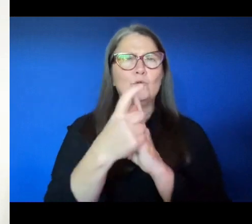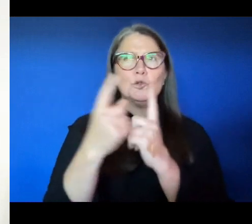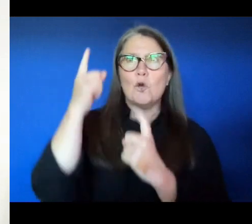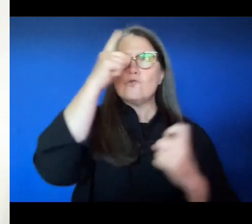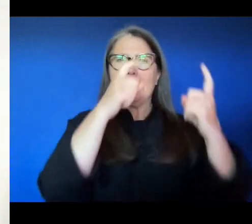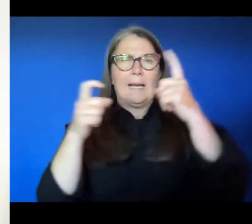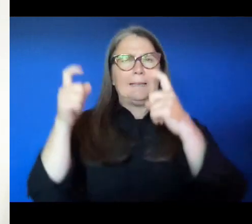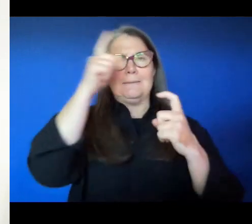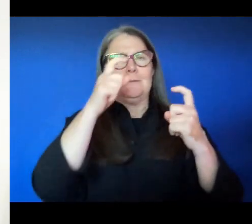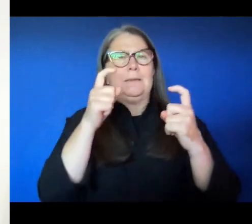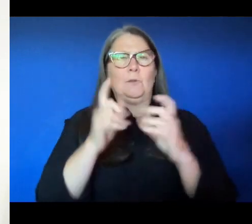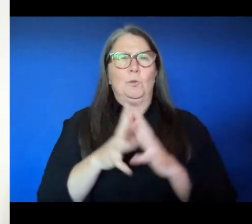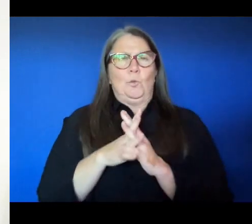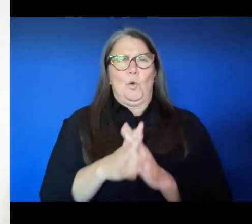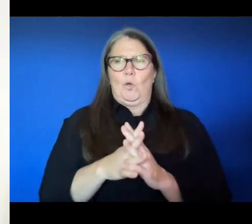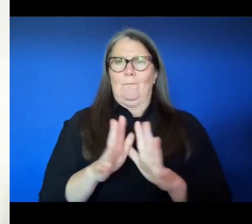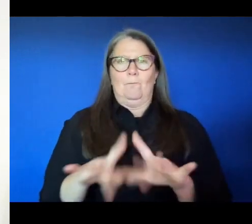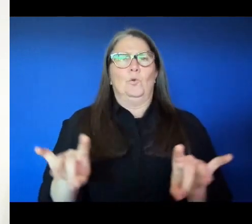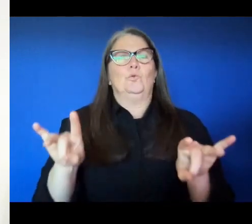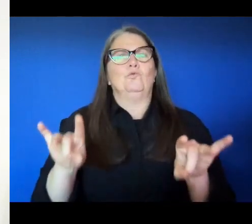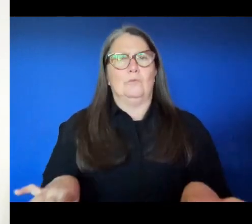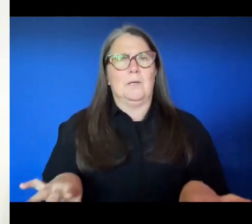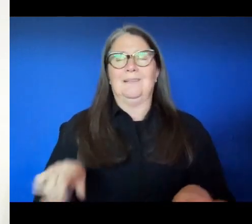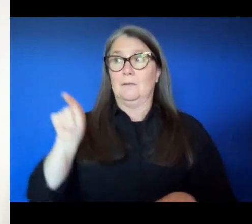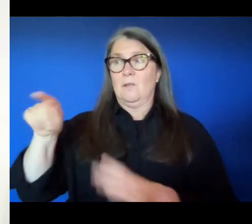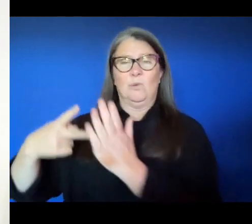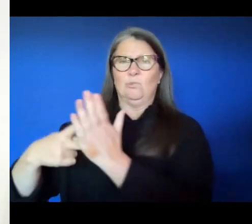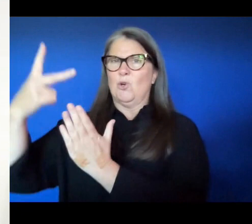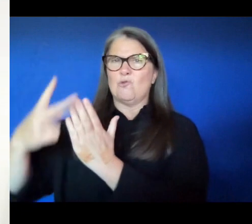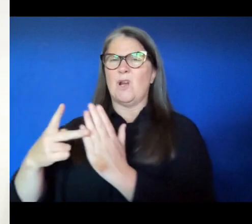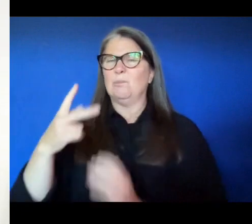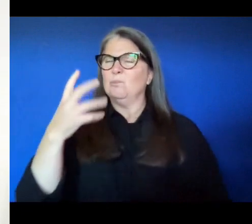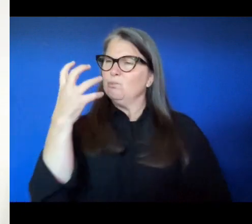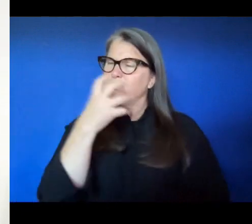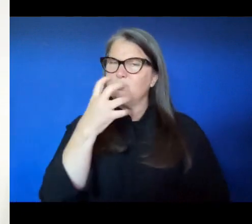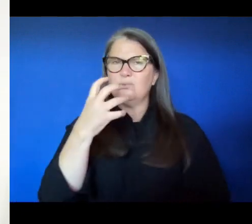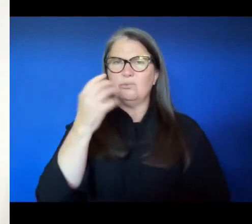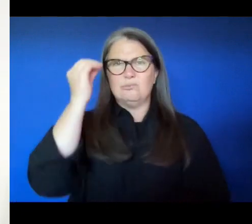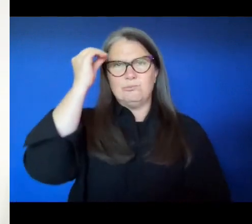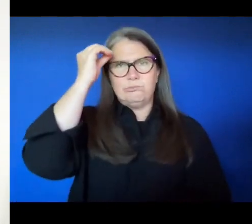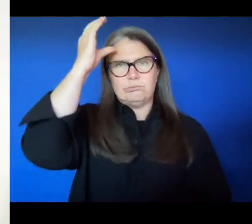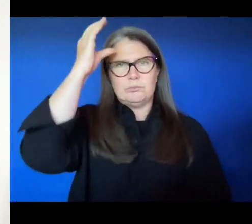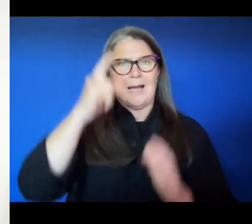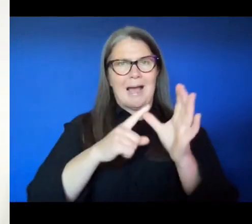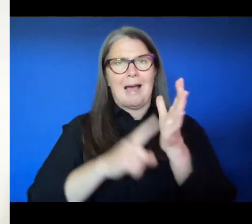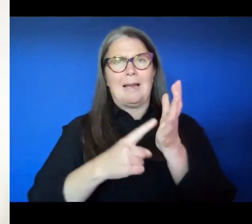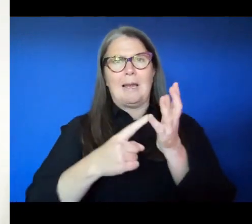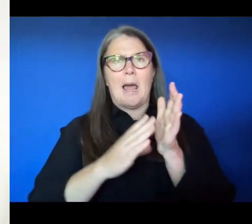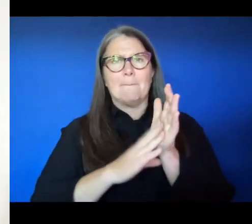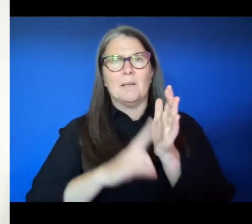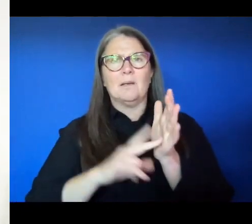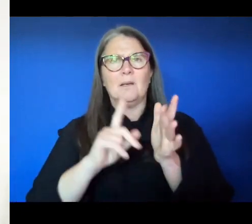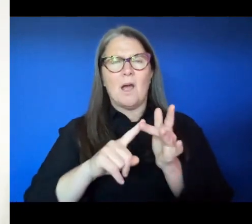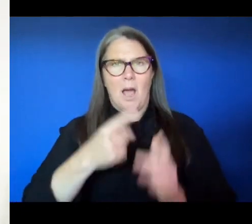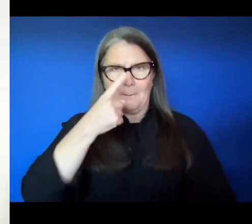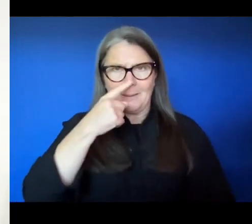country. That program's got some very serious, awesome alumni in it. So if you're in the audience, alumni people, g'day to you too. I'm